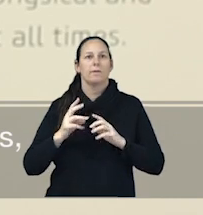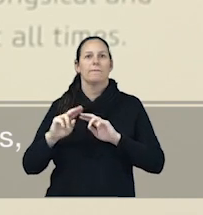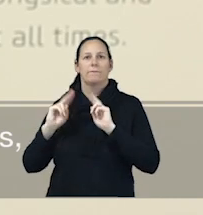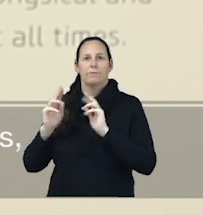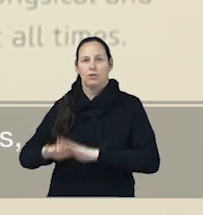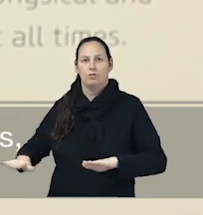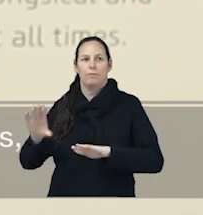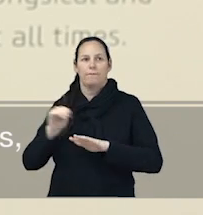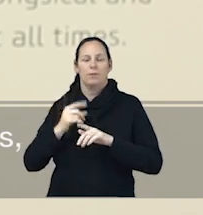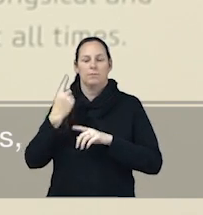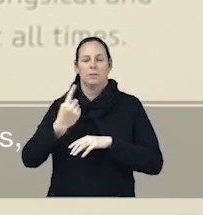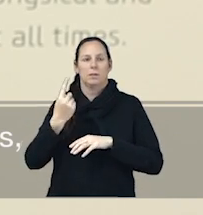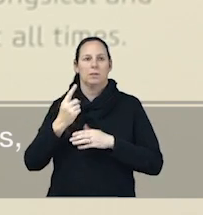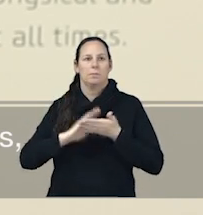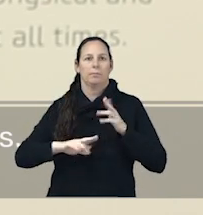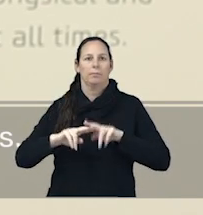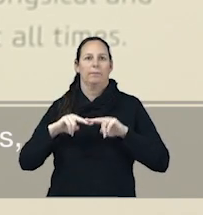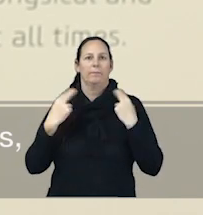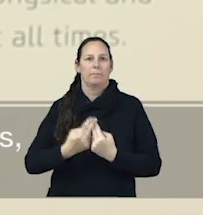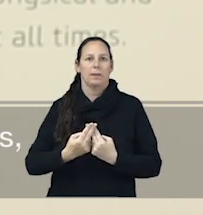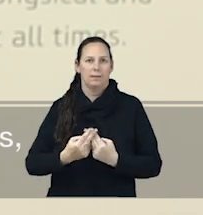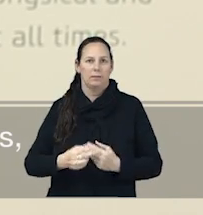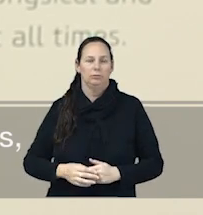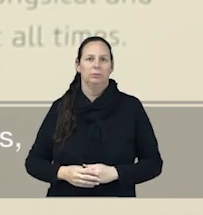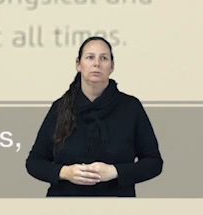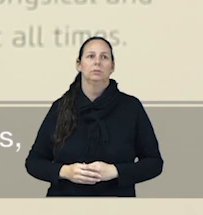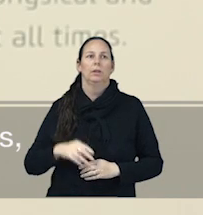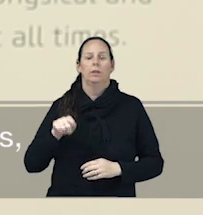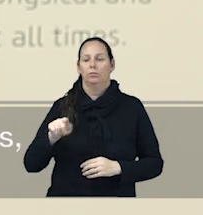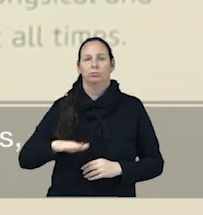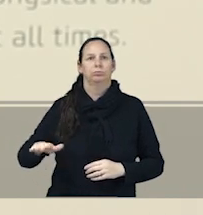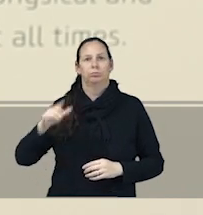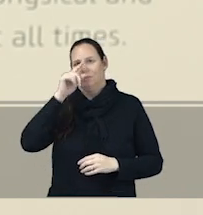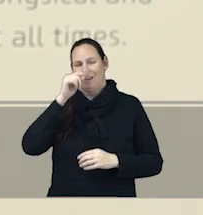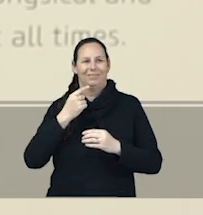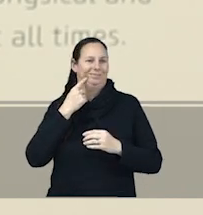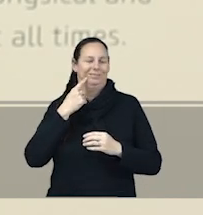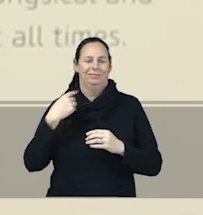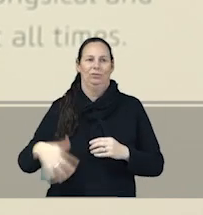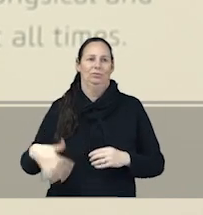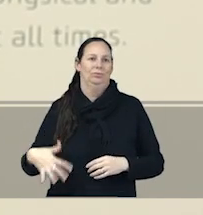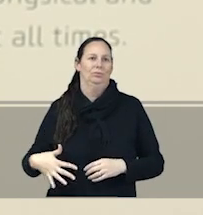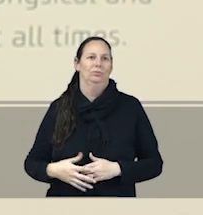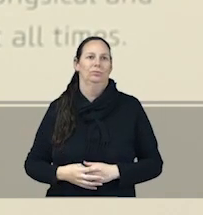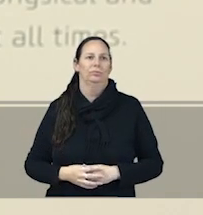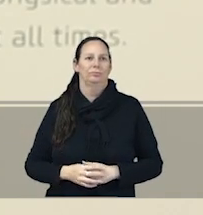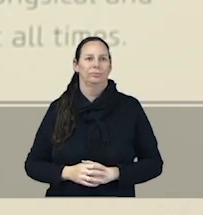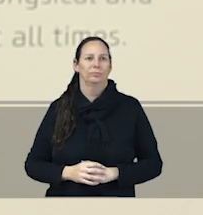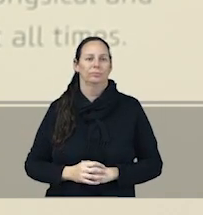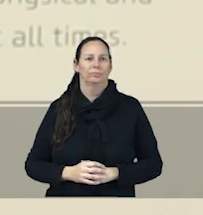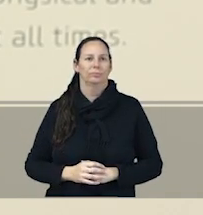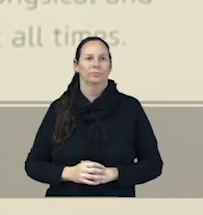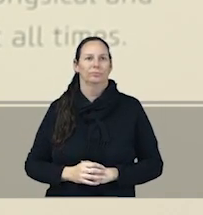thirdly children who do come from single parent female families, we now acknowledge that those children are very vulnerable as well